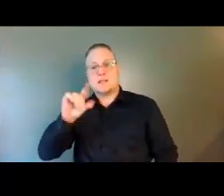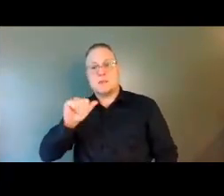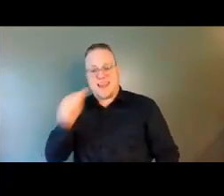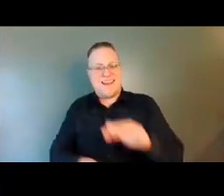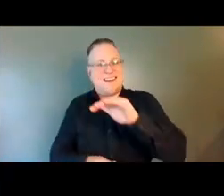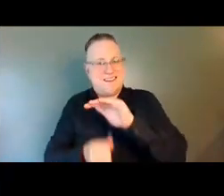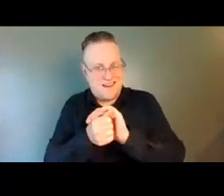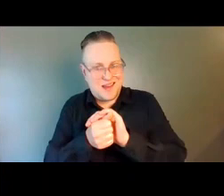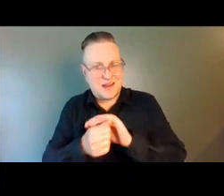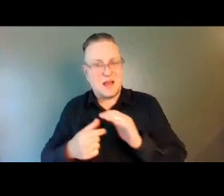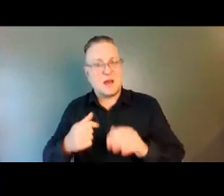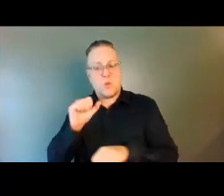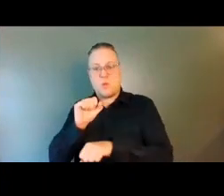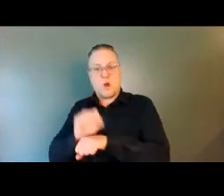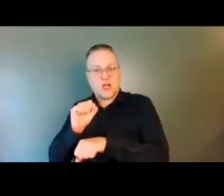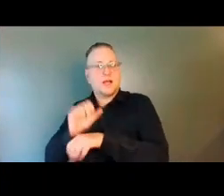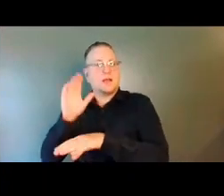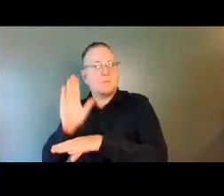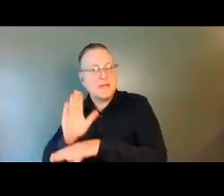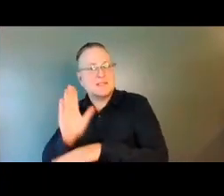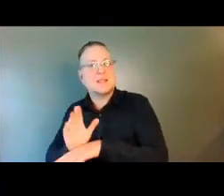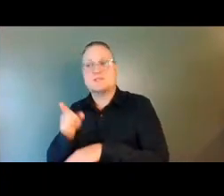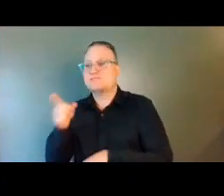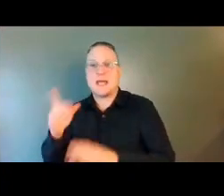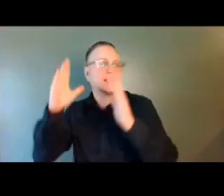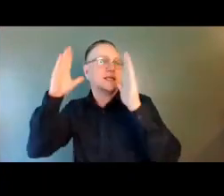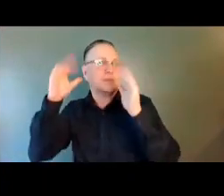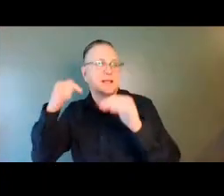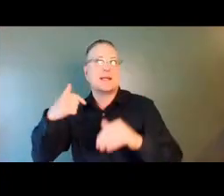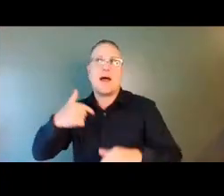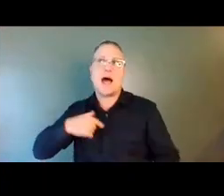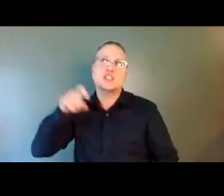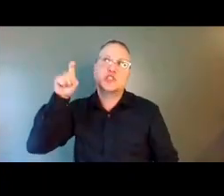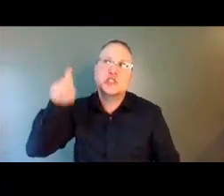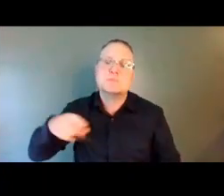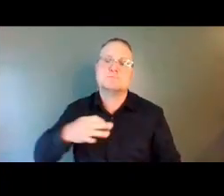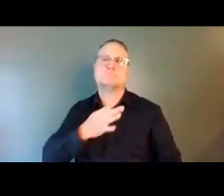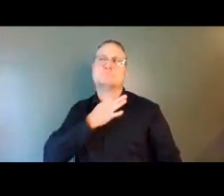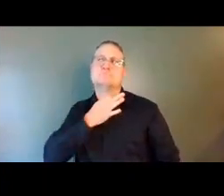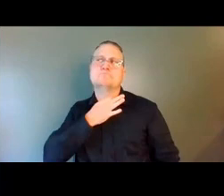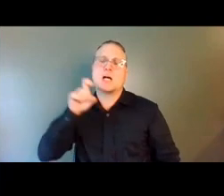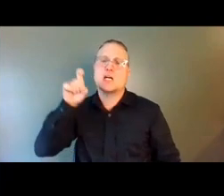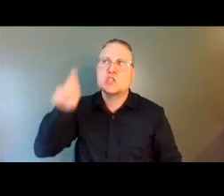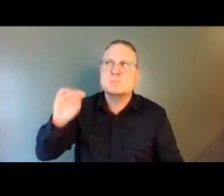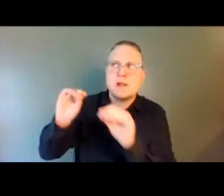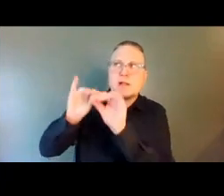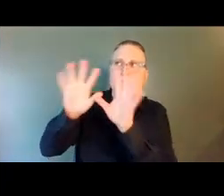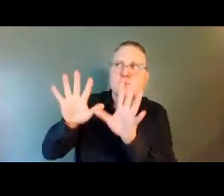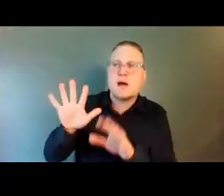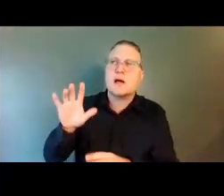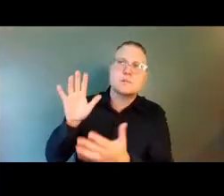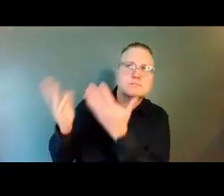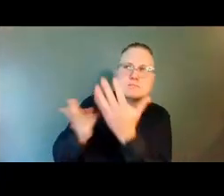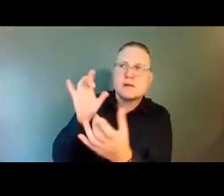in a business side IT role, it's absolutely expected that I ask a lot of questions, seek feedback, and have a penchant for